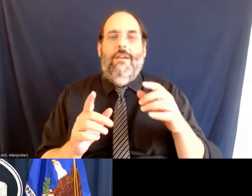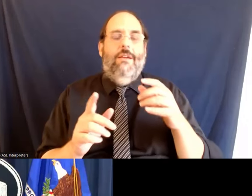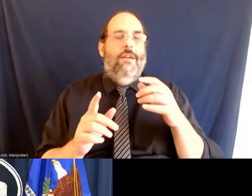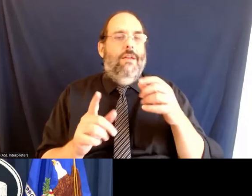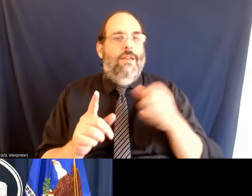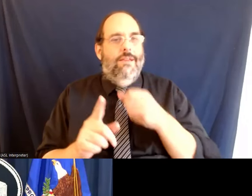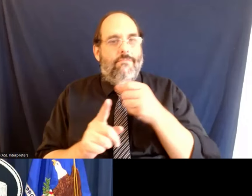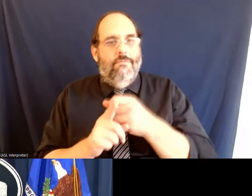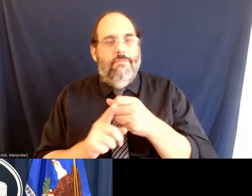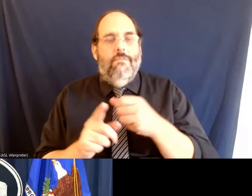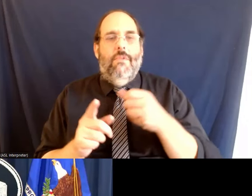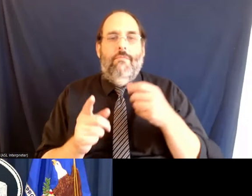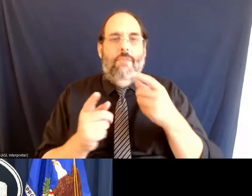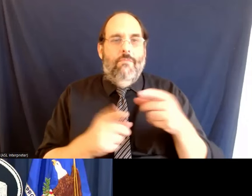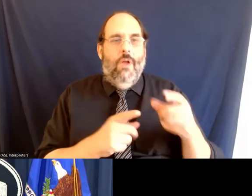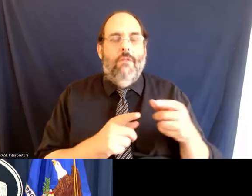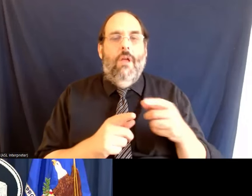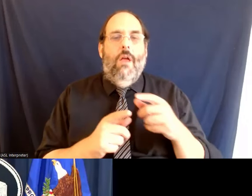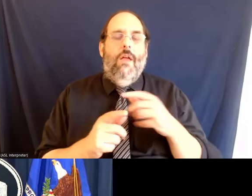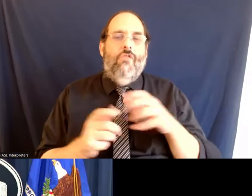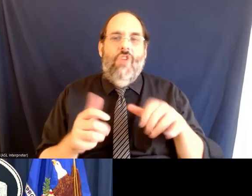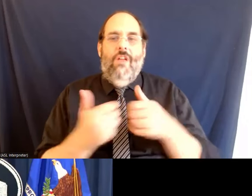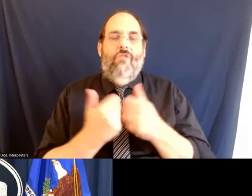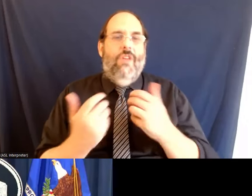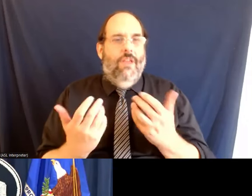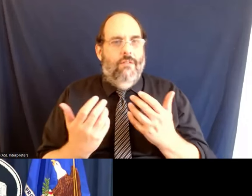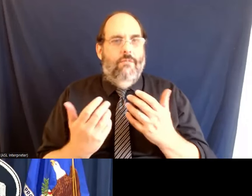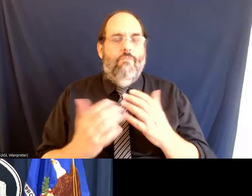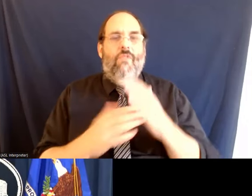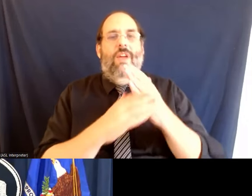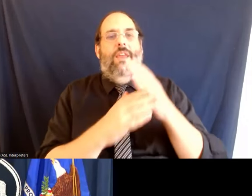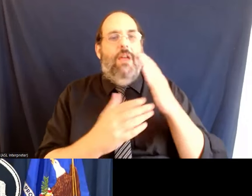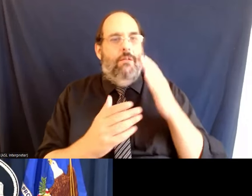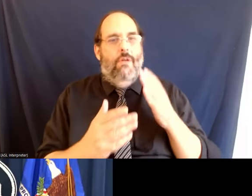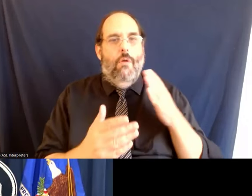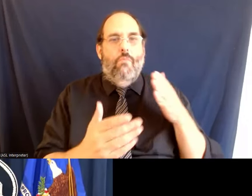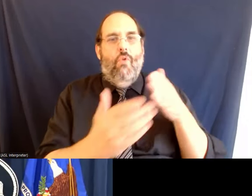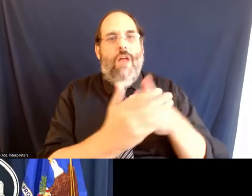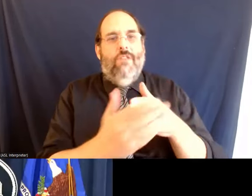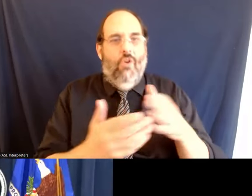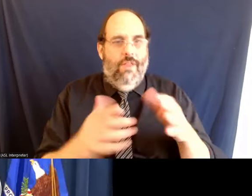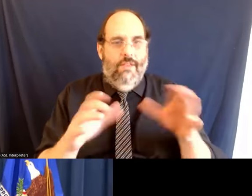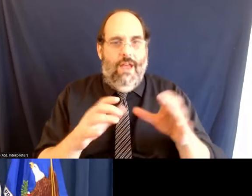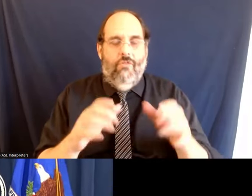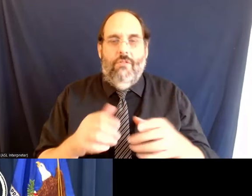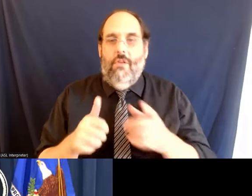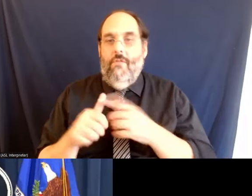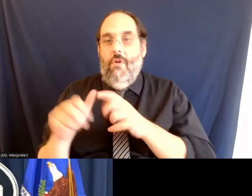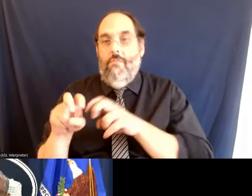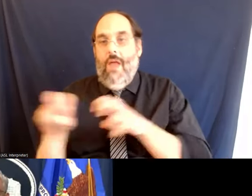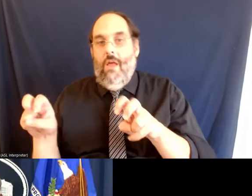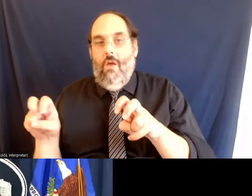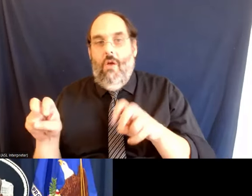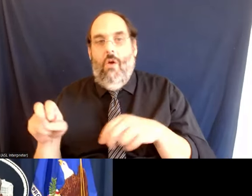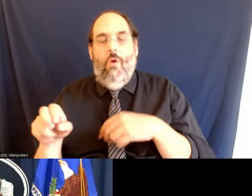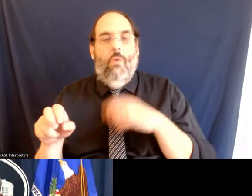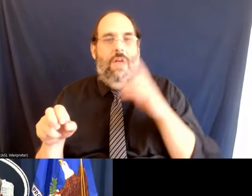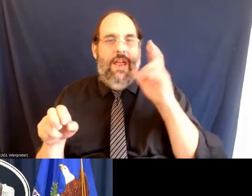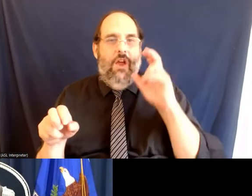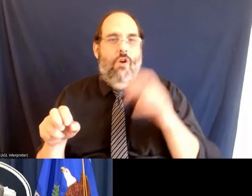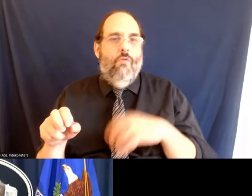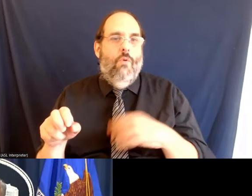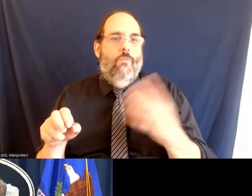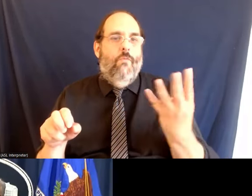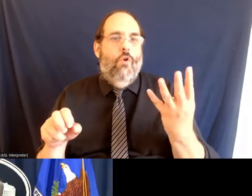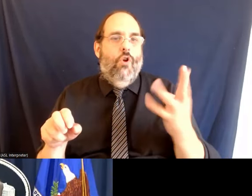as the challenges in preventing and prosecuting these actions. In the first panel, you will hear from four